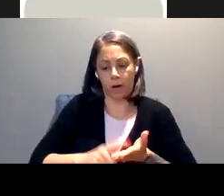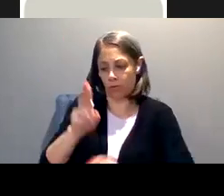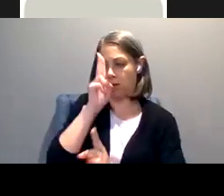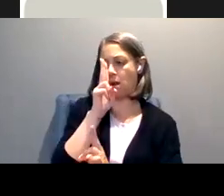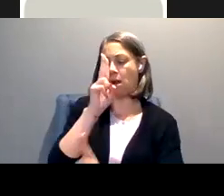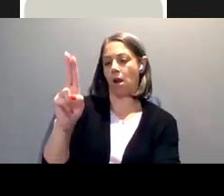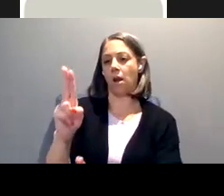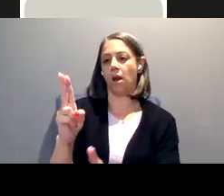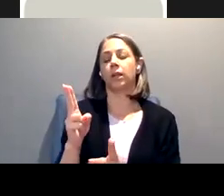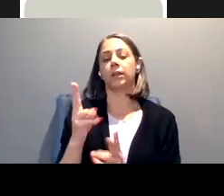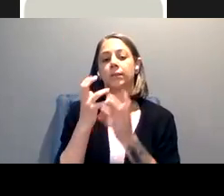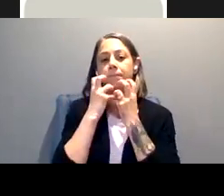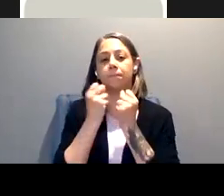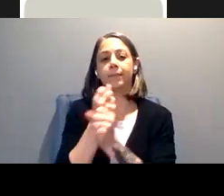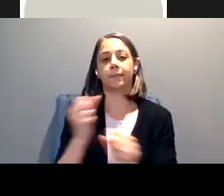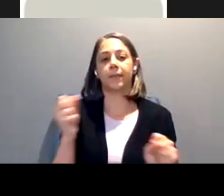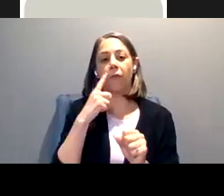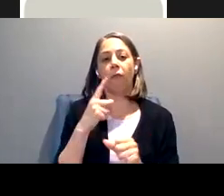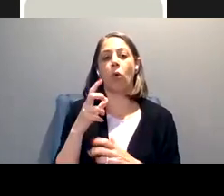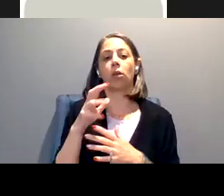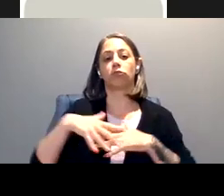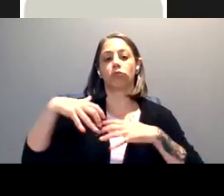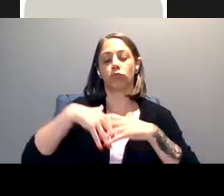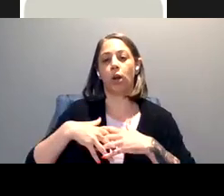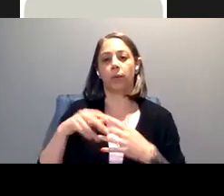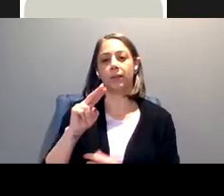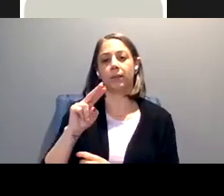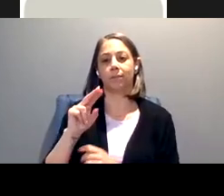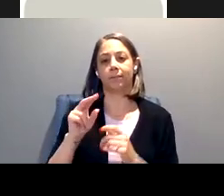the sovereignty of tribal nations.